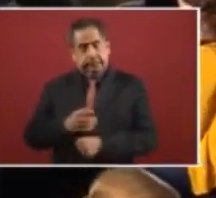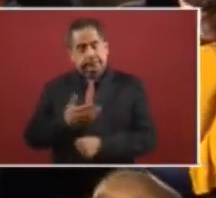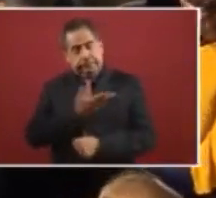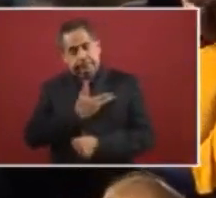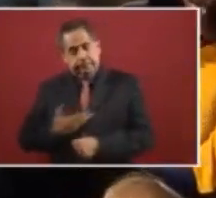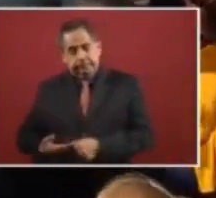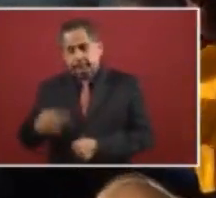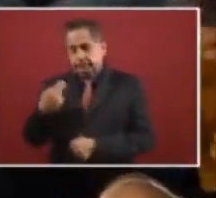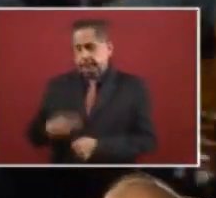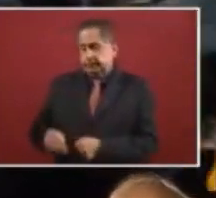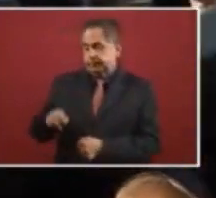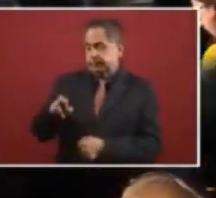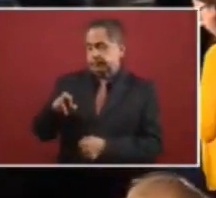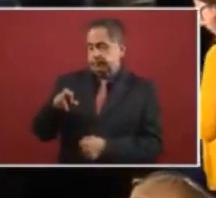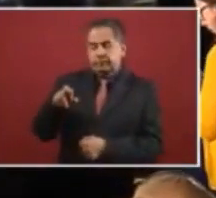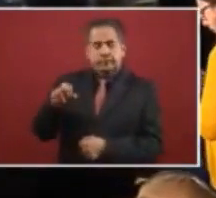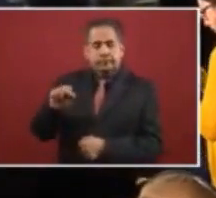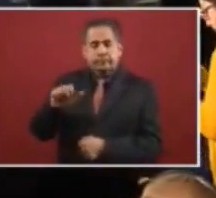Hello, Mr. President.